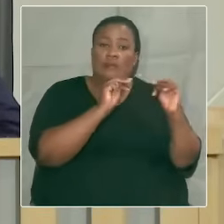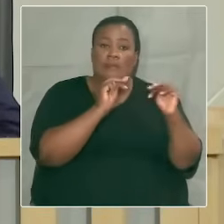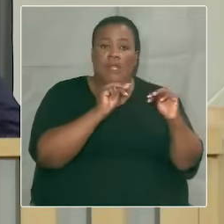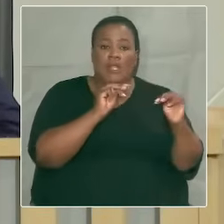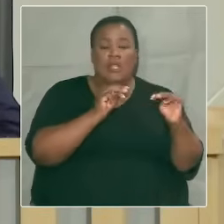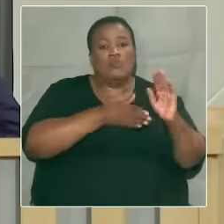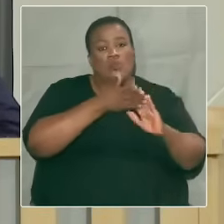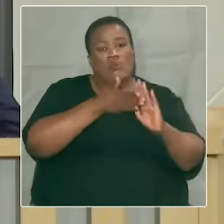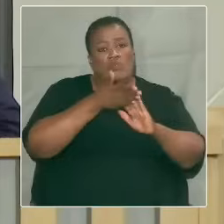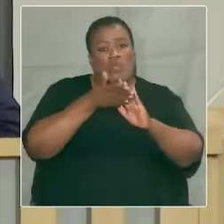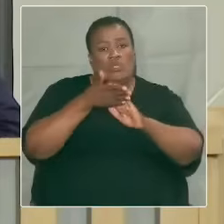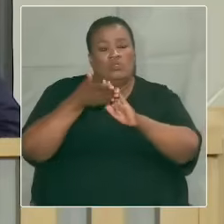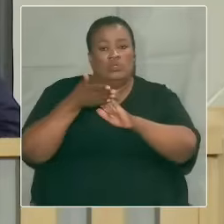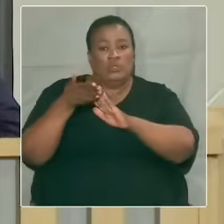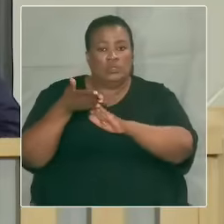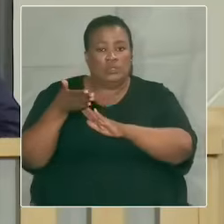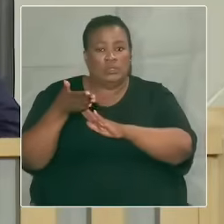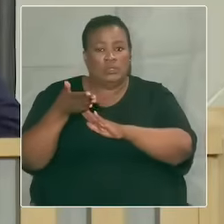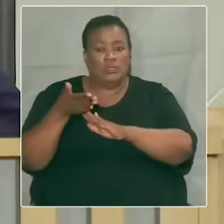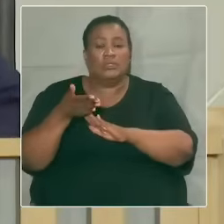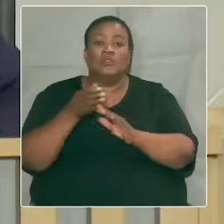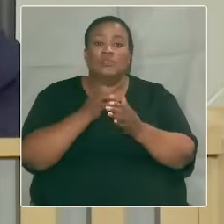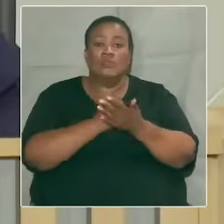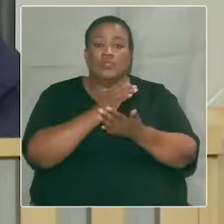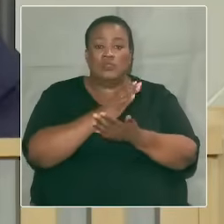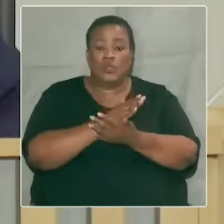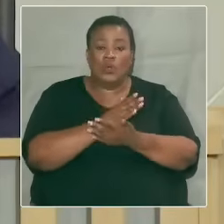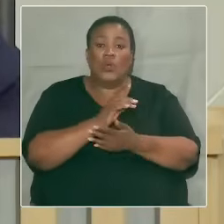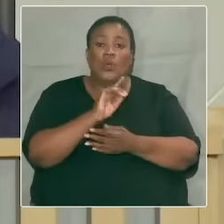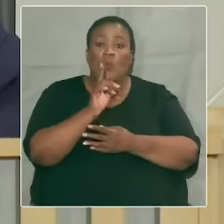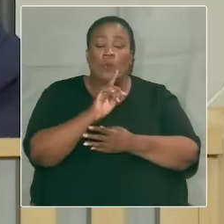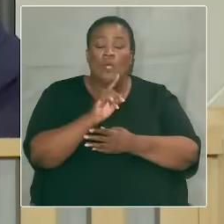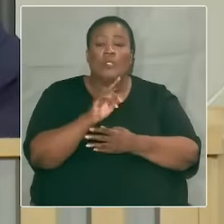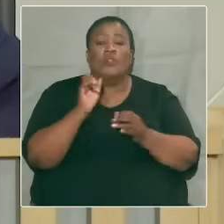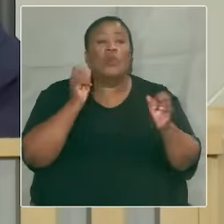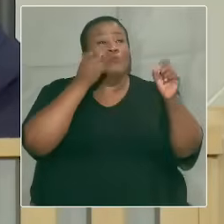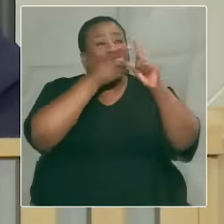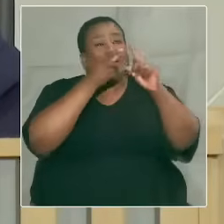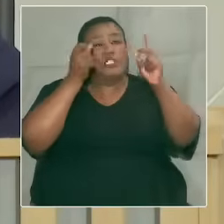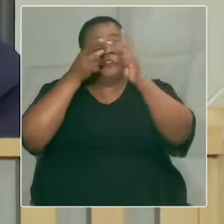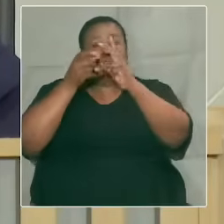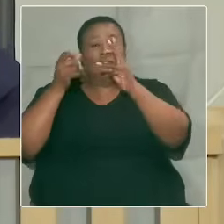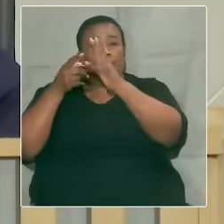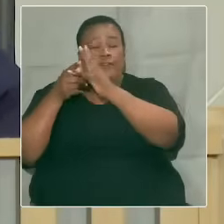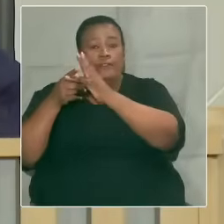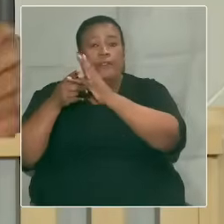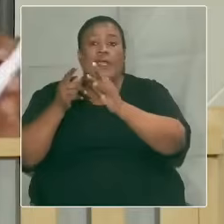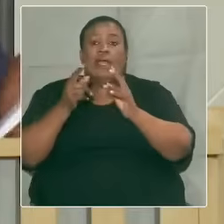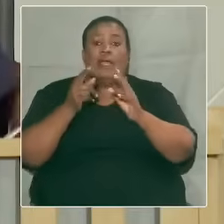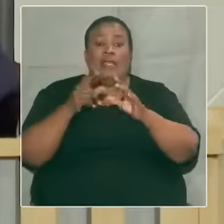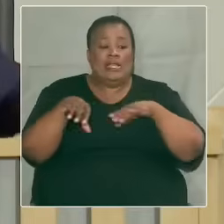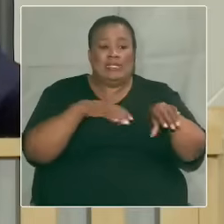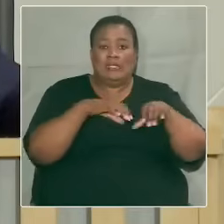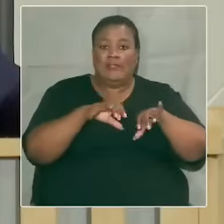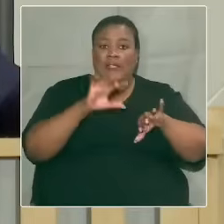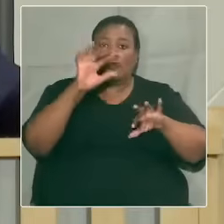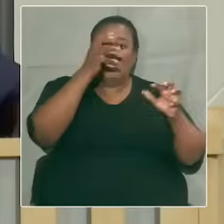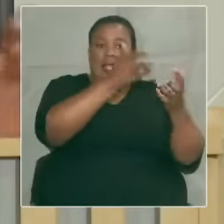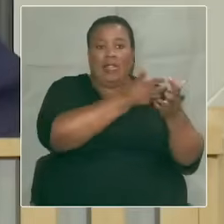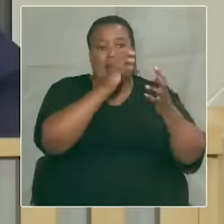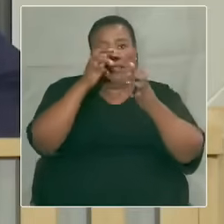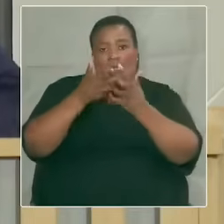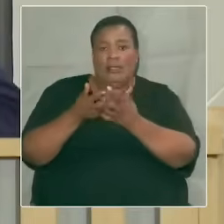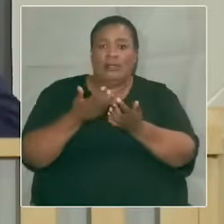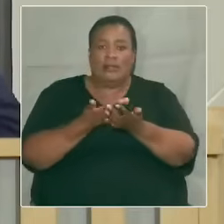that actions were aligned with the overall objective of the PKTT.